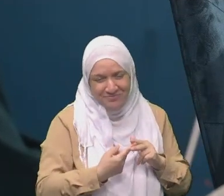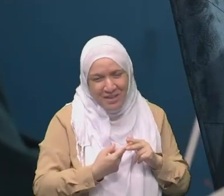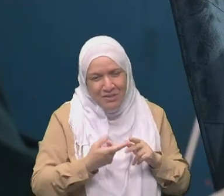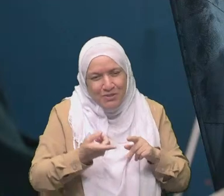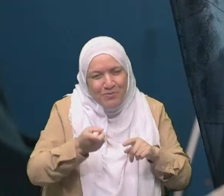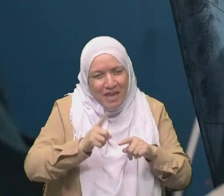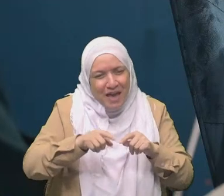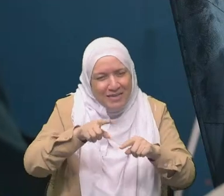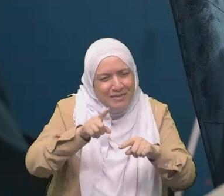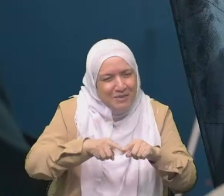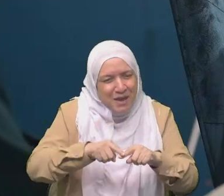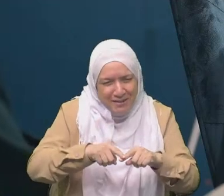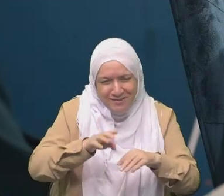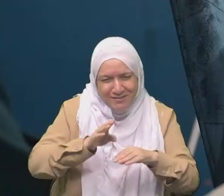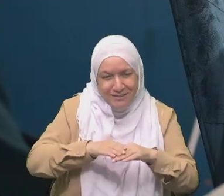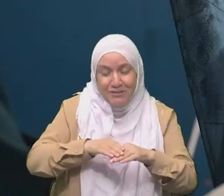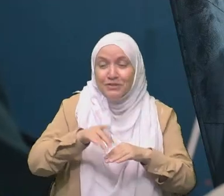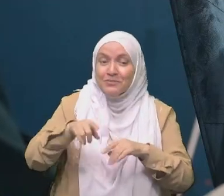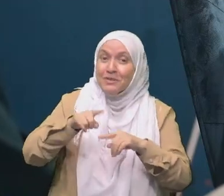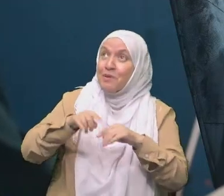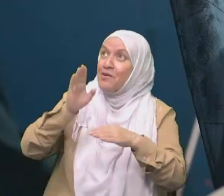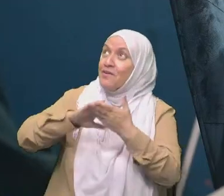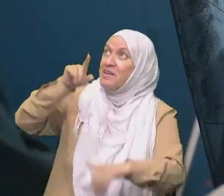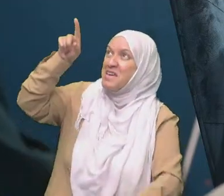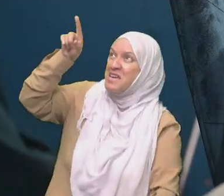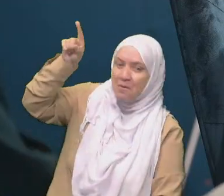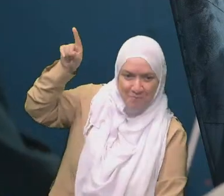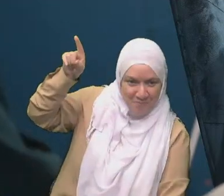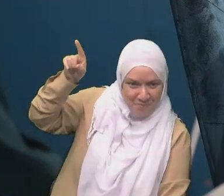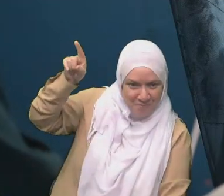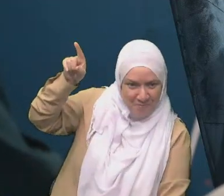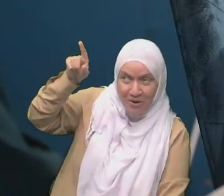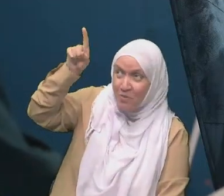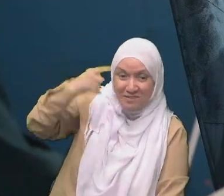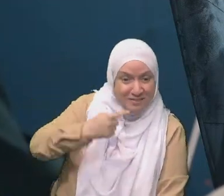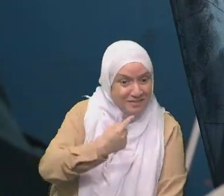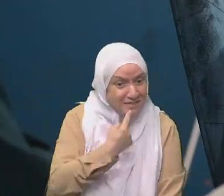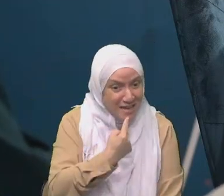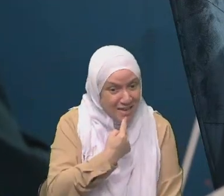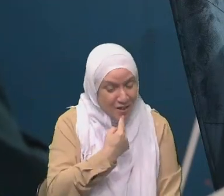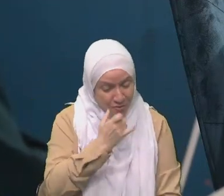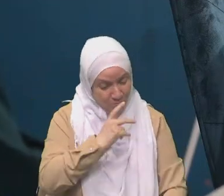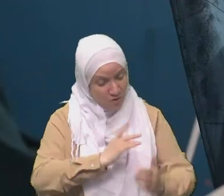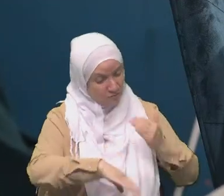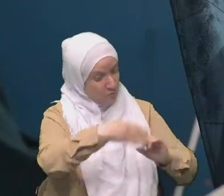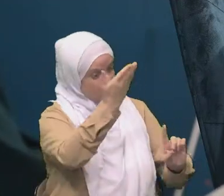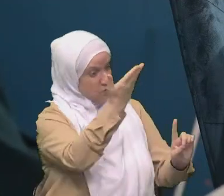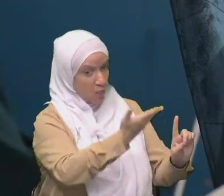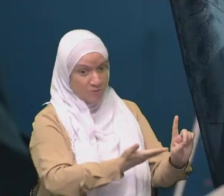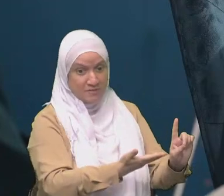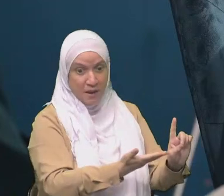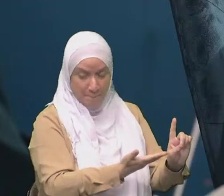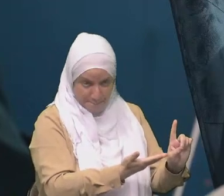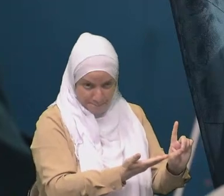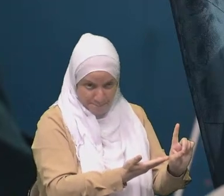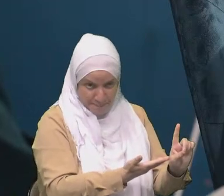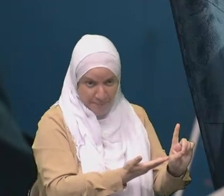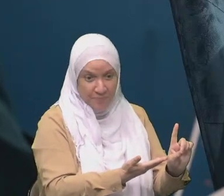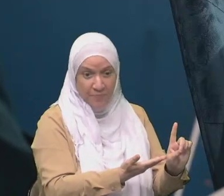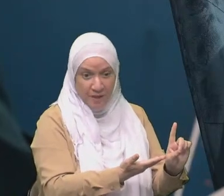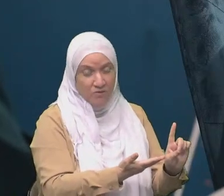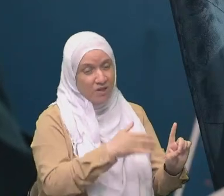ta'ala says and what the Prophet sallallahu alaihi wasallam said. That's what he was talking about here actually in this point over here. So going back to the source in